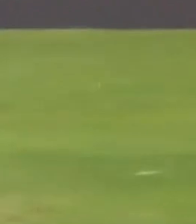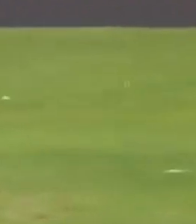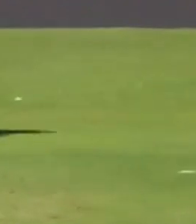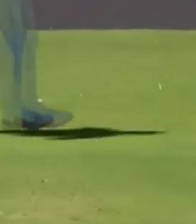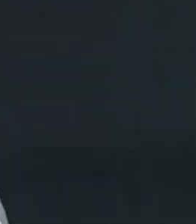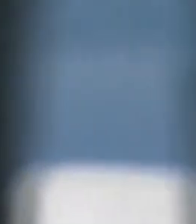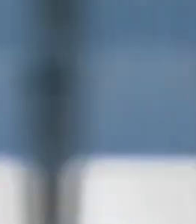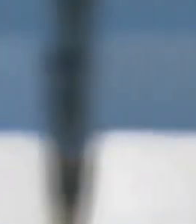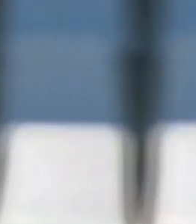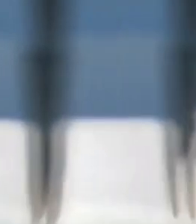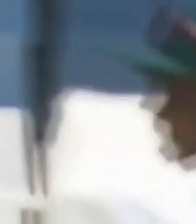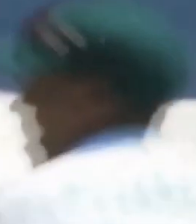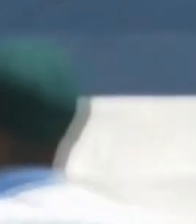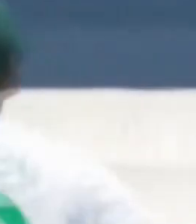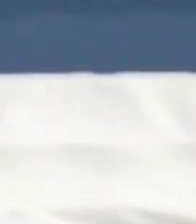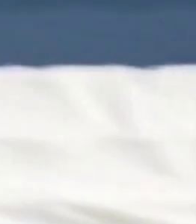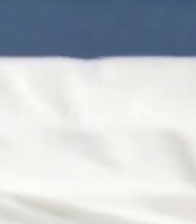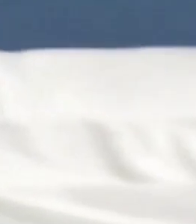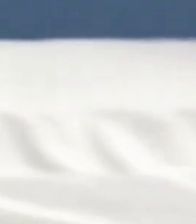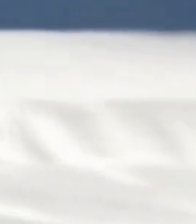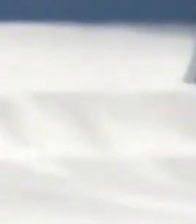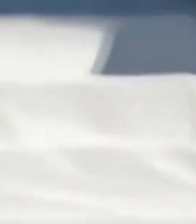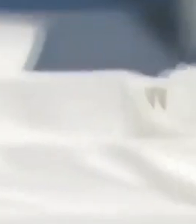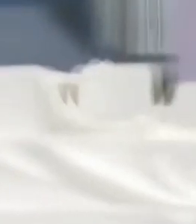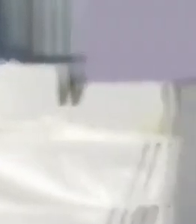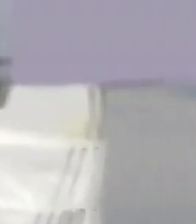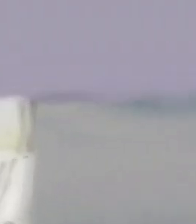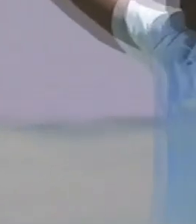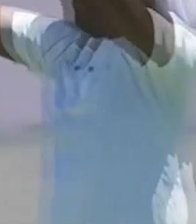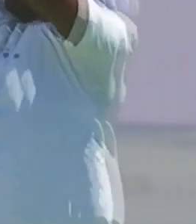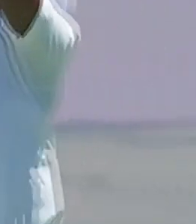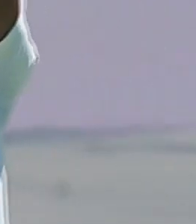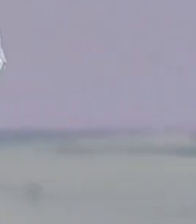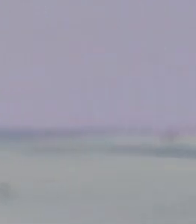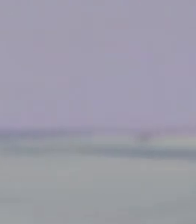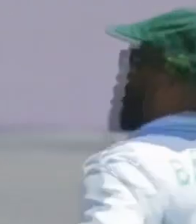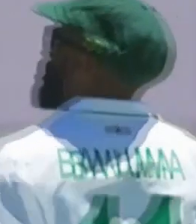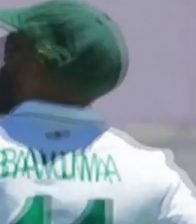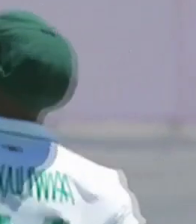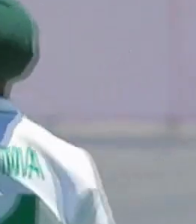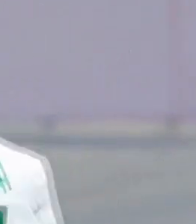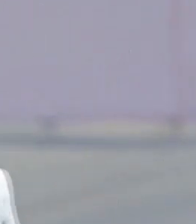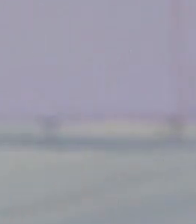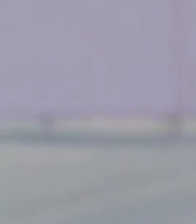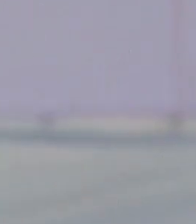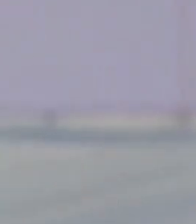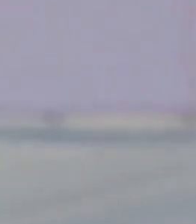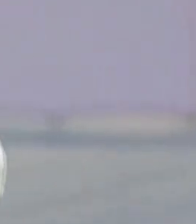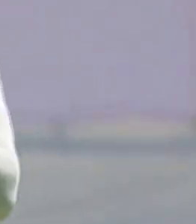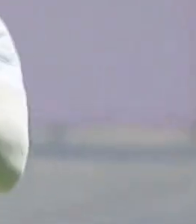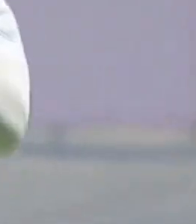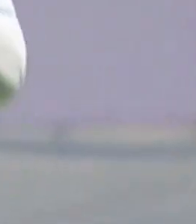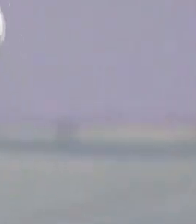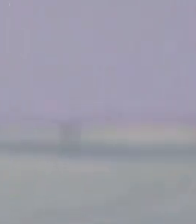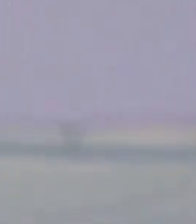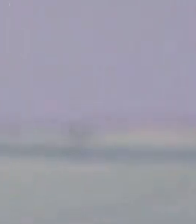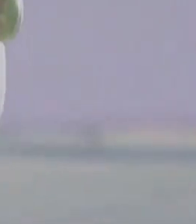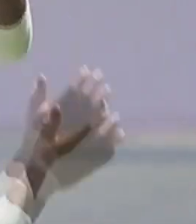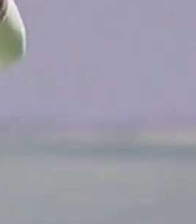Oh, edge again. Another one. You said they are in a hurry. Yes, they are in a hurry to go back